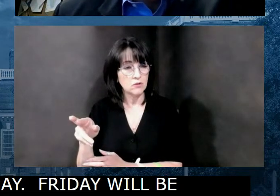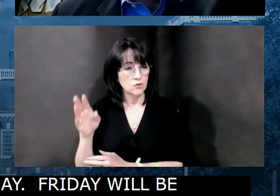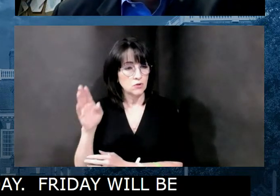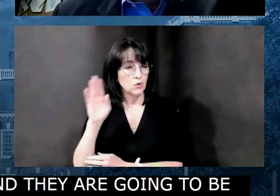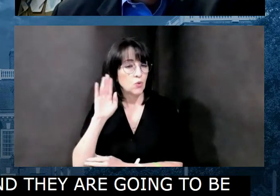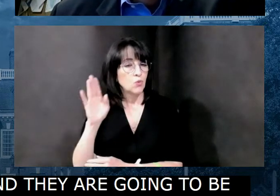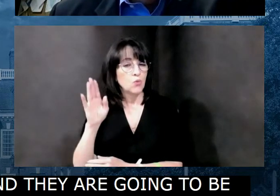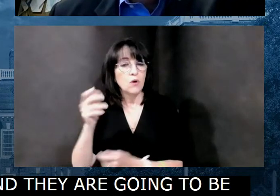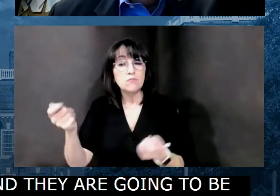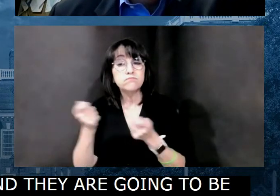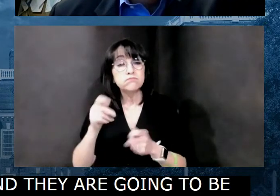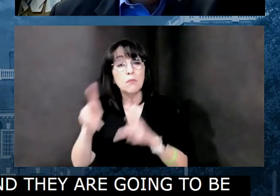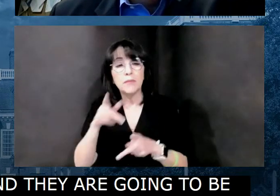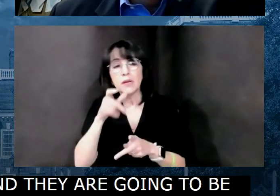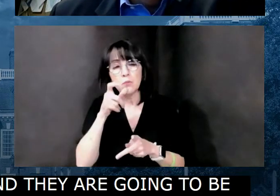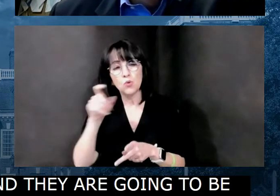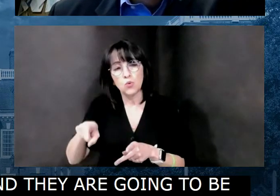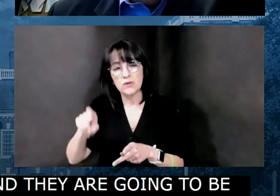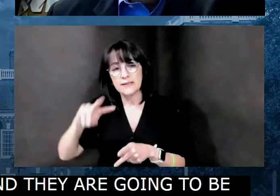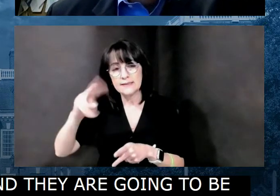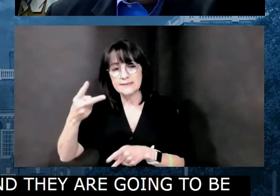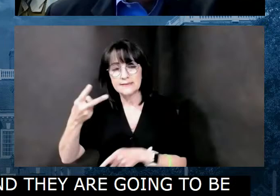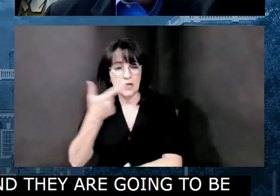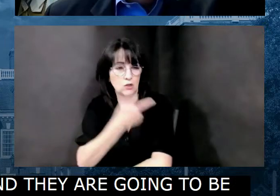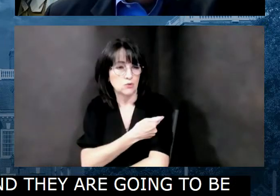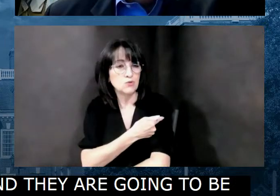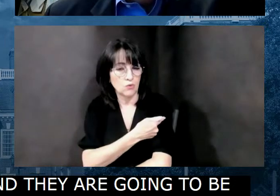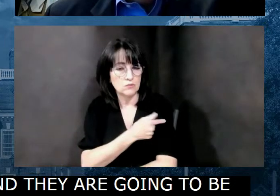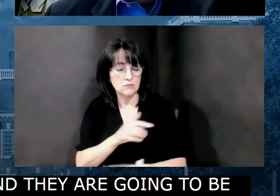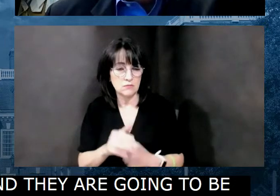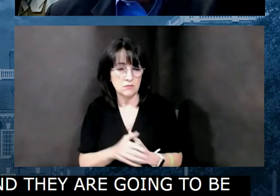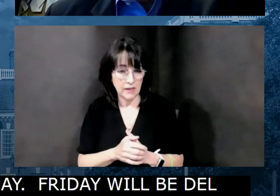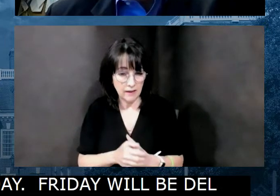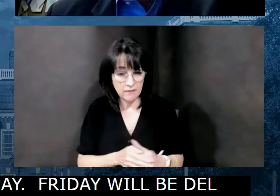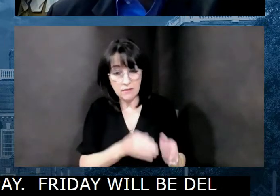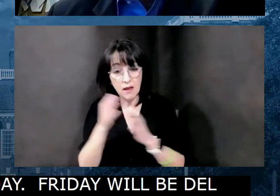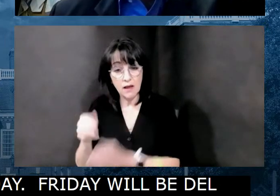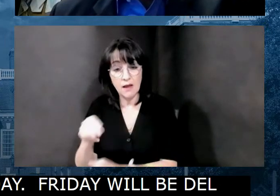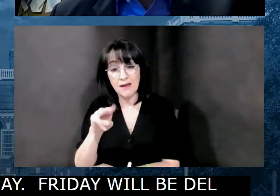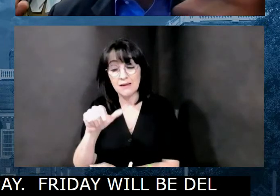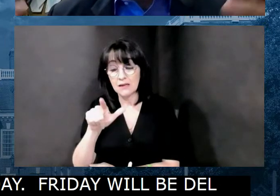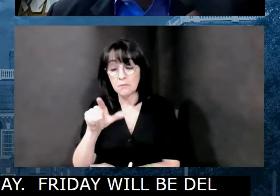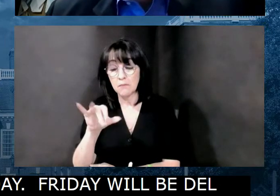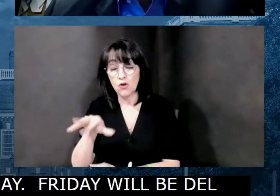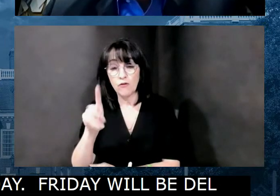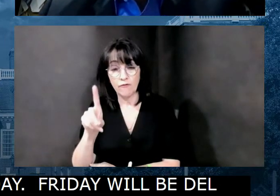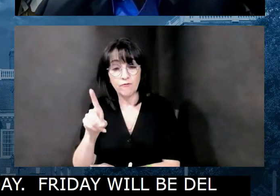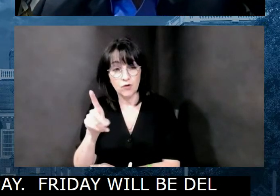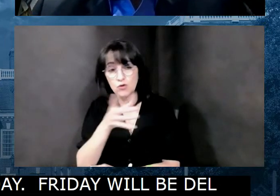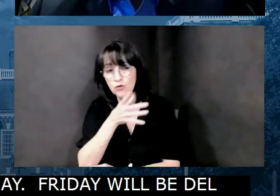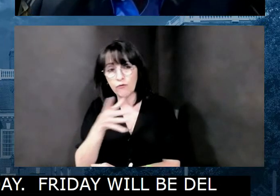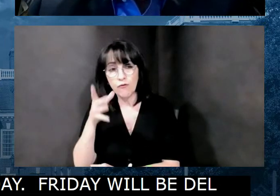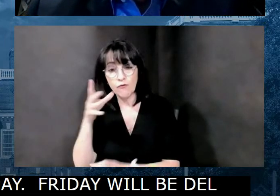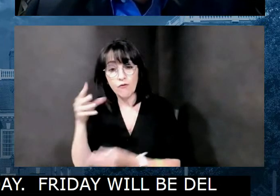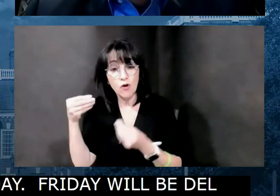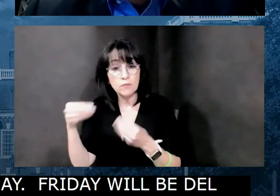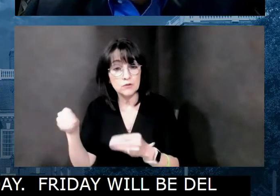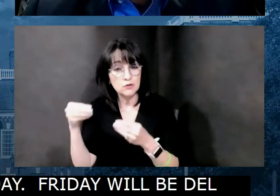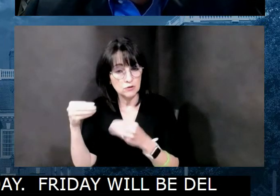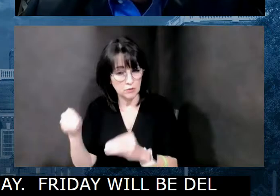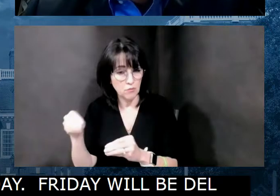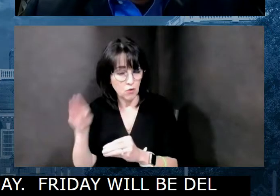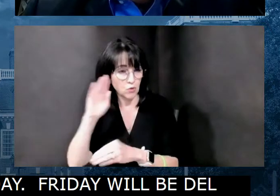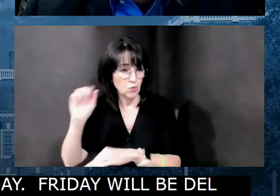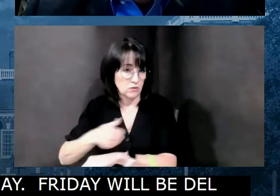doses that got their first dose shot there as well. And then they'll be at the Milford Farmers Market. And this team's going to be going to events like this,